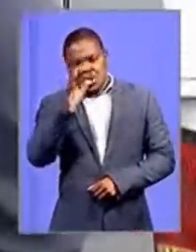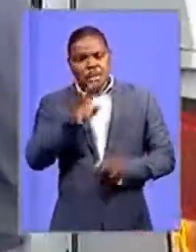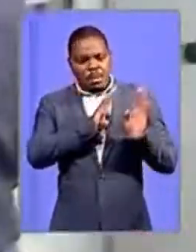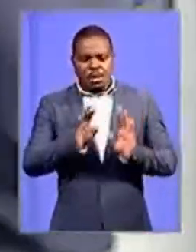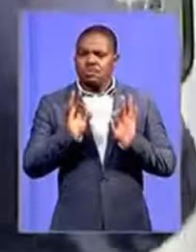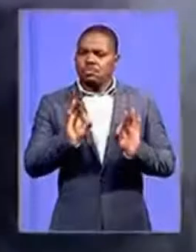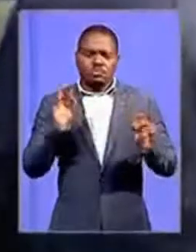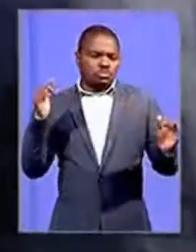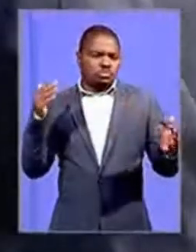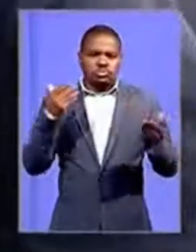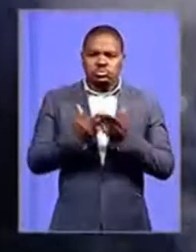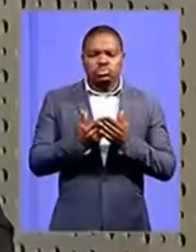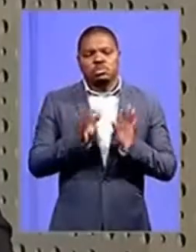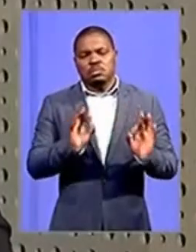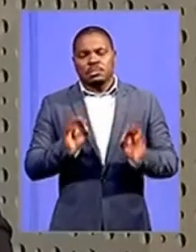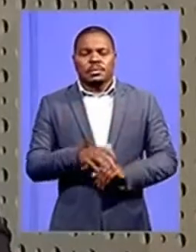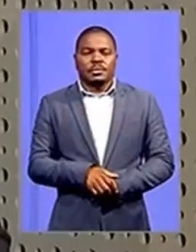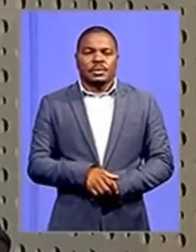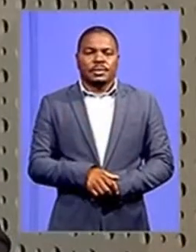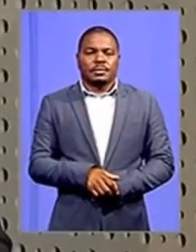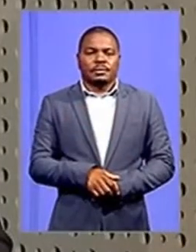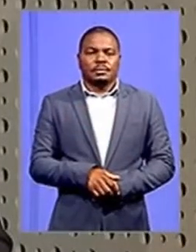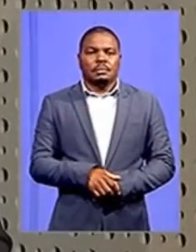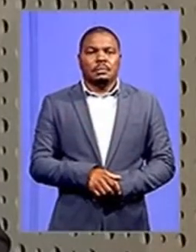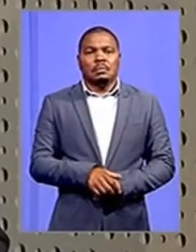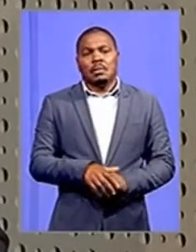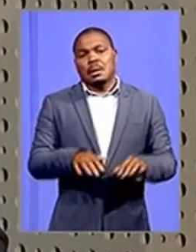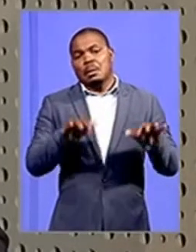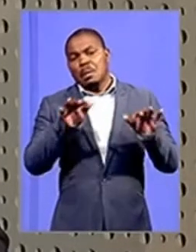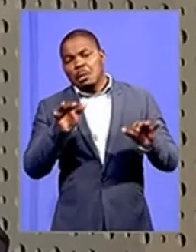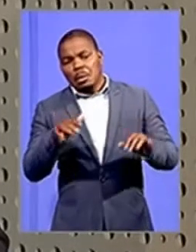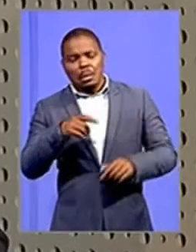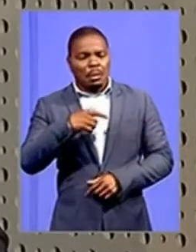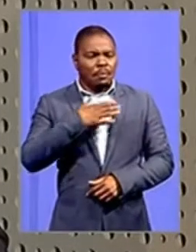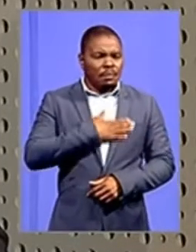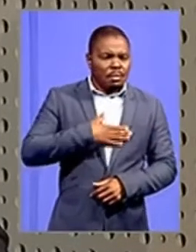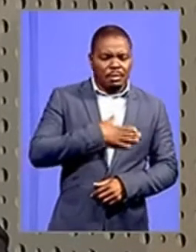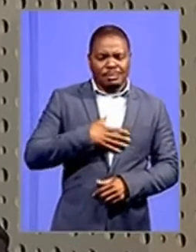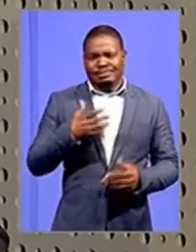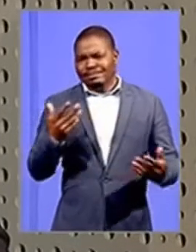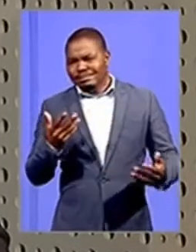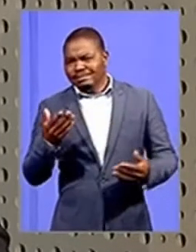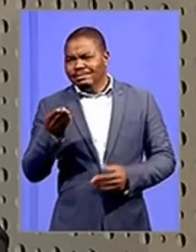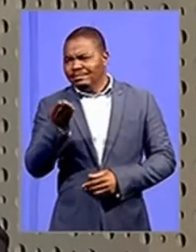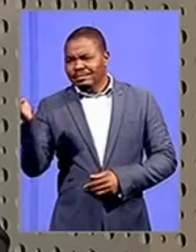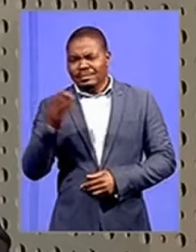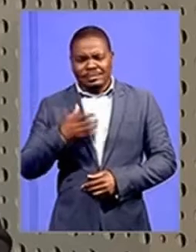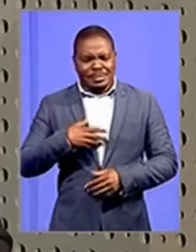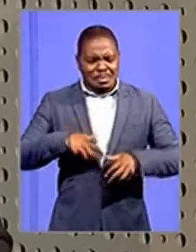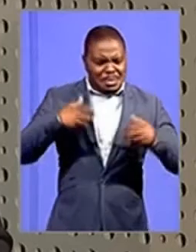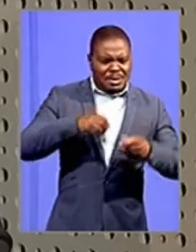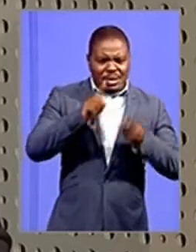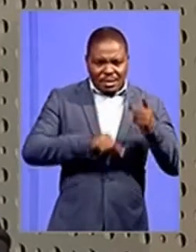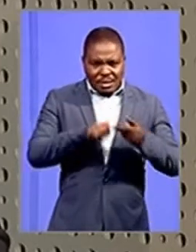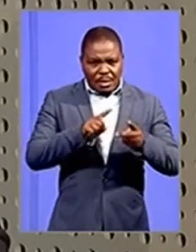le tlhakatlhakano ye e thoma. No amount of unhappiness or personal circumstances from our people gives the right